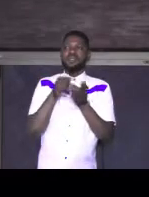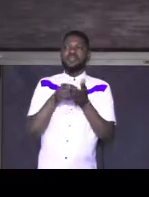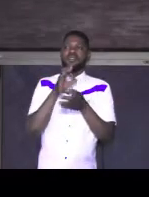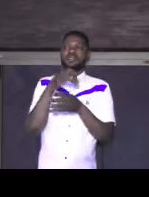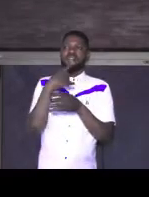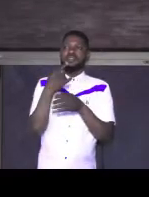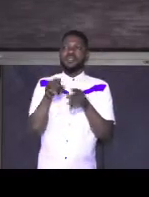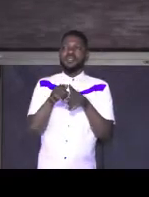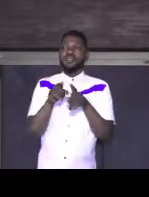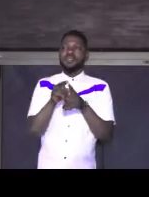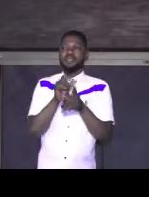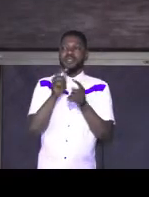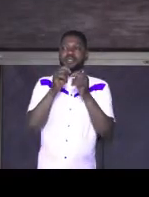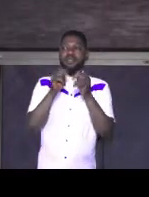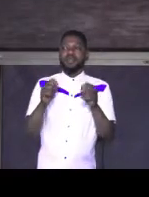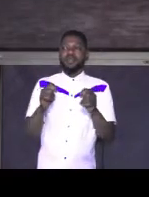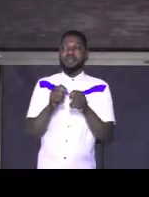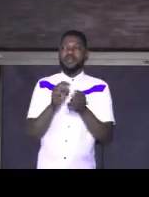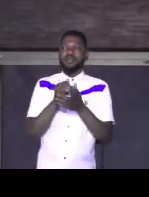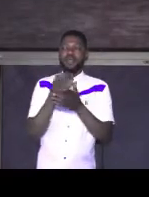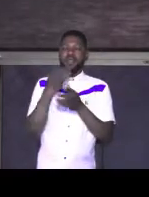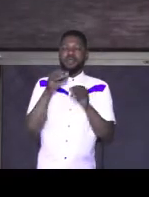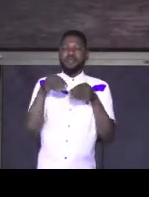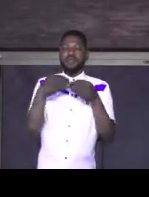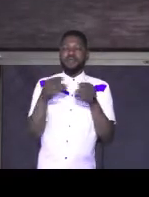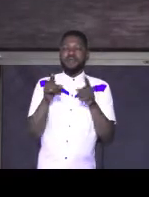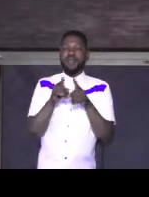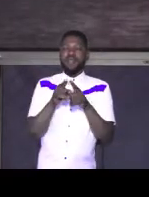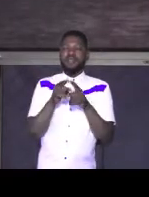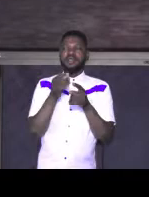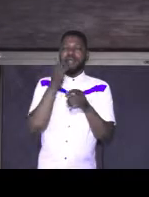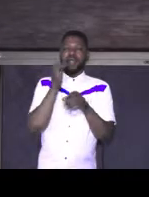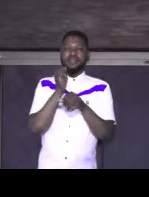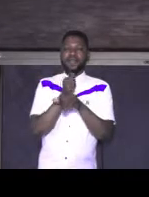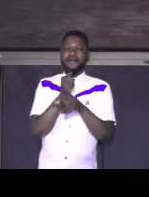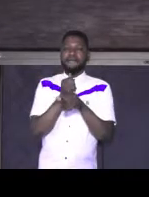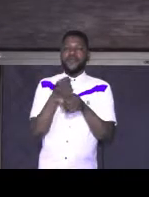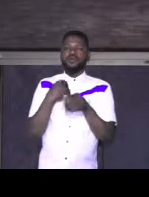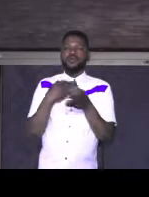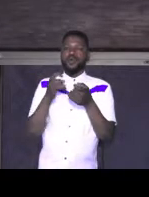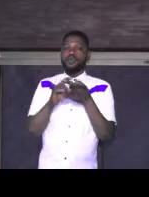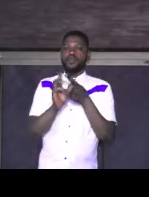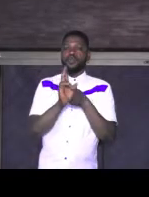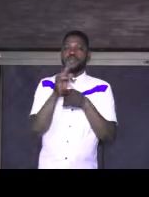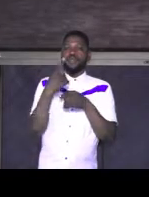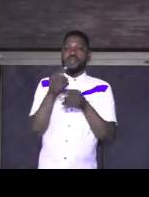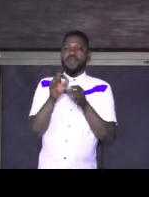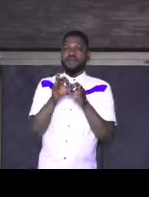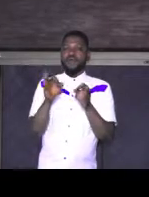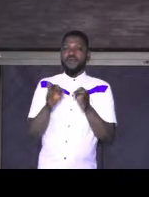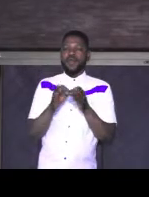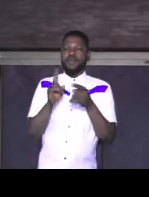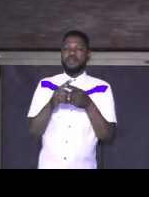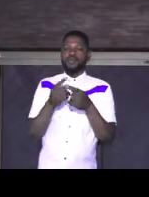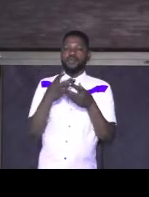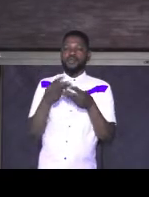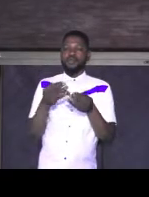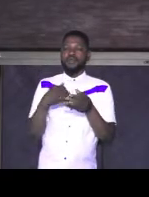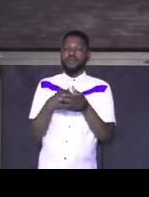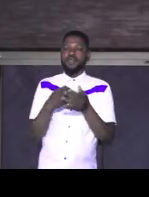This is the same trapezoid that we were given as assignment. So now we'll use the formula to solve